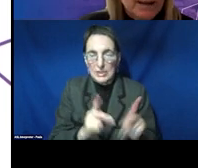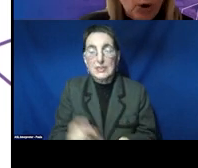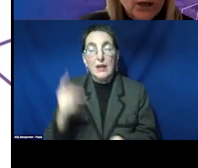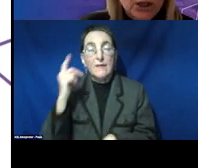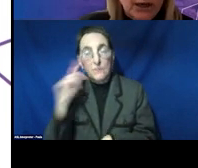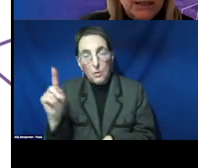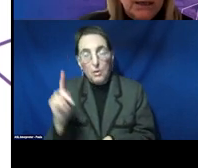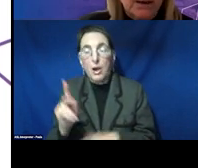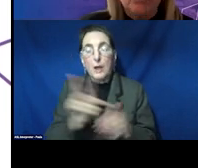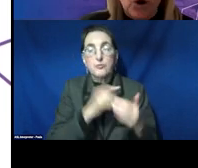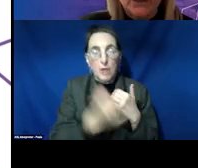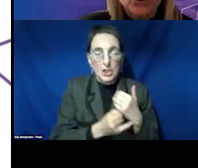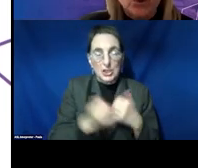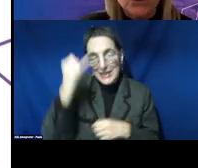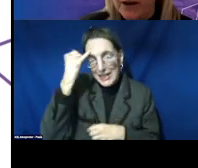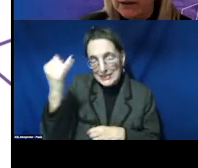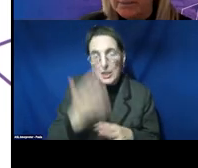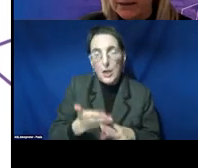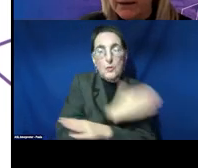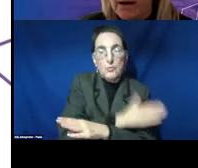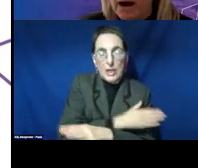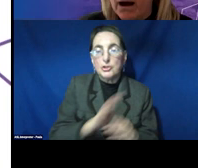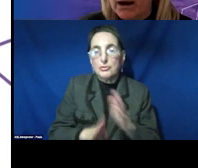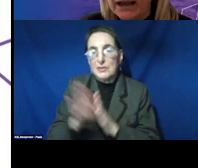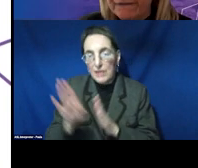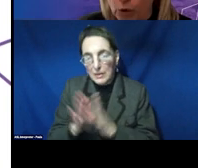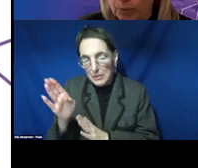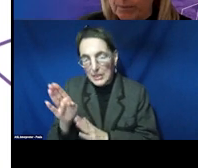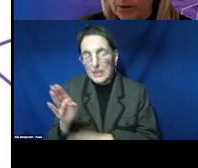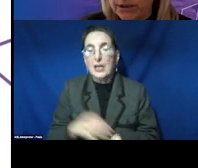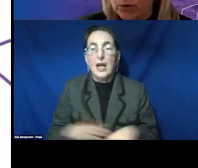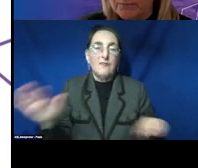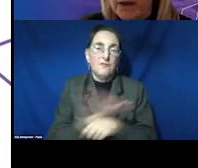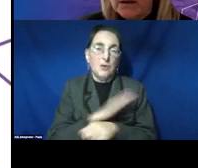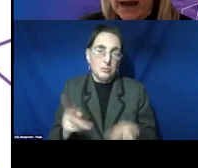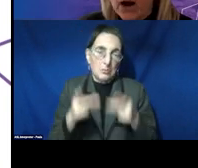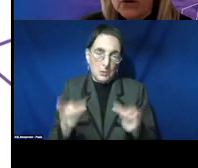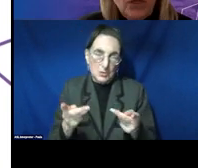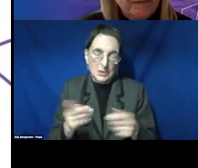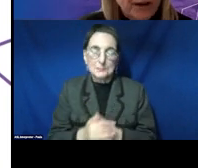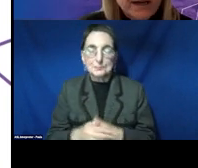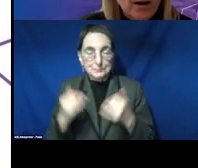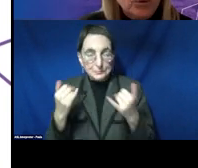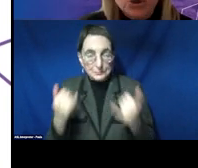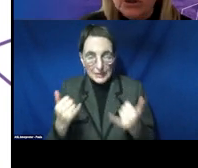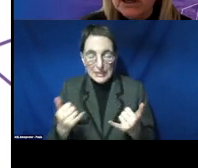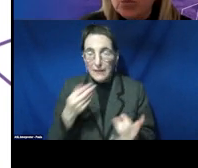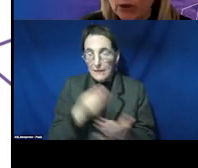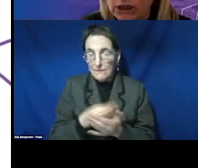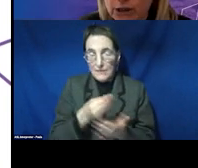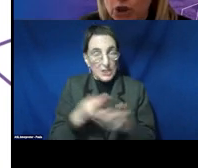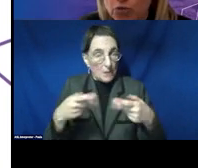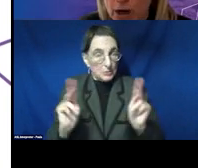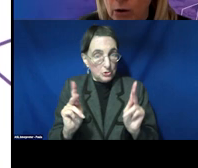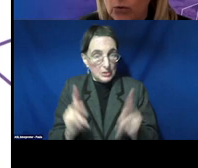for a project idea prior to developing a full proposal. Now, the funding opportunity